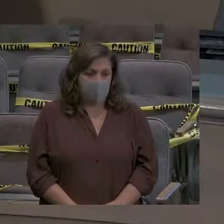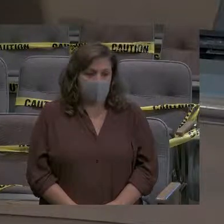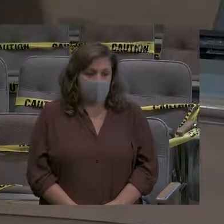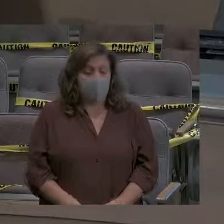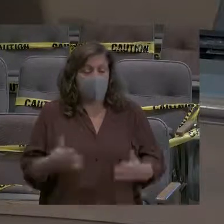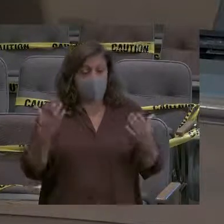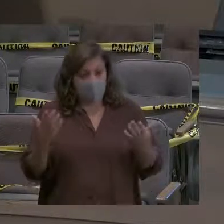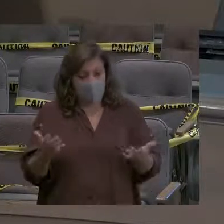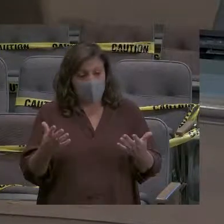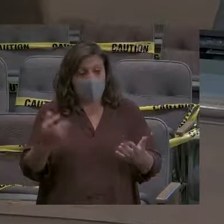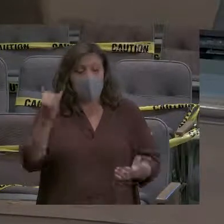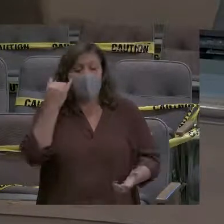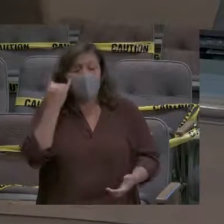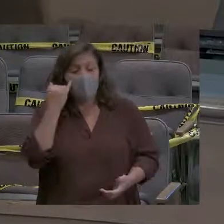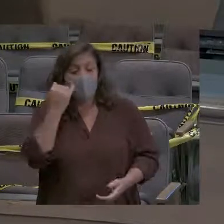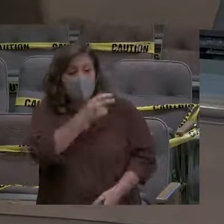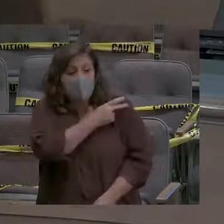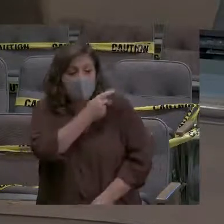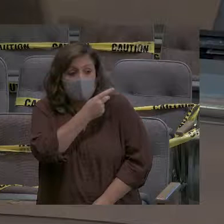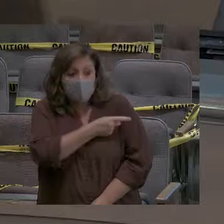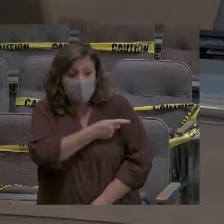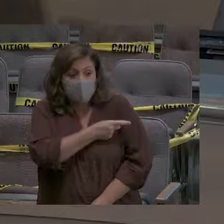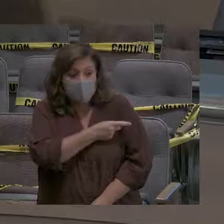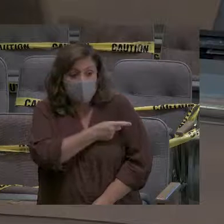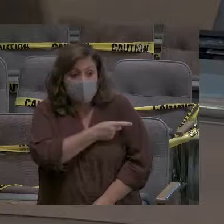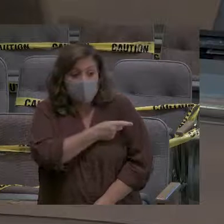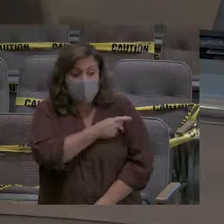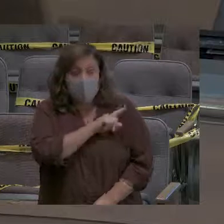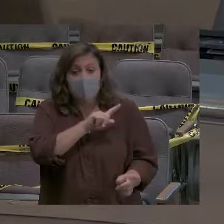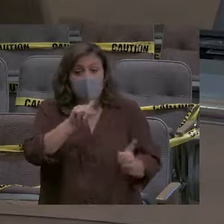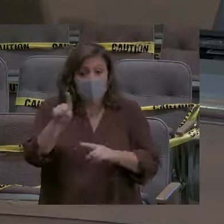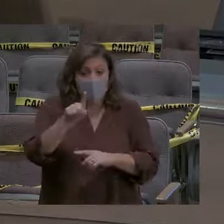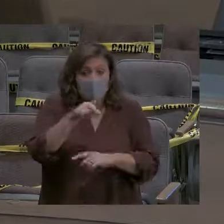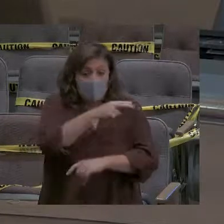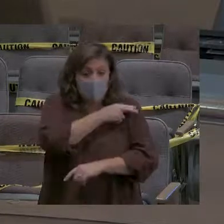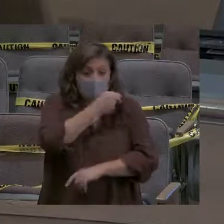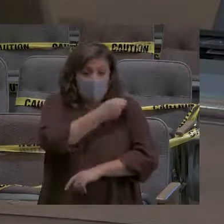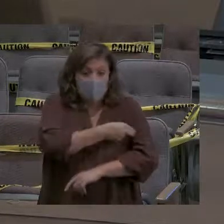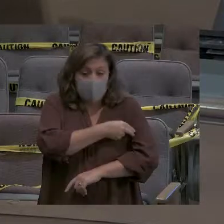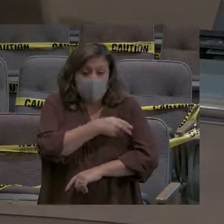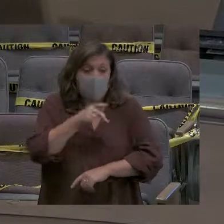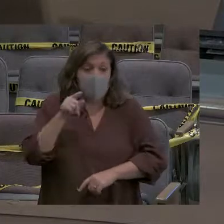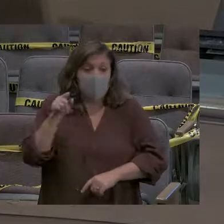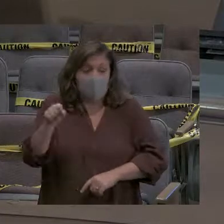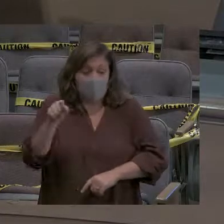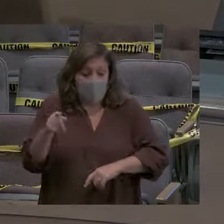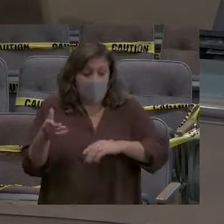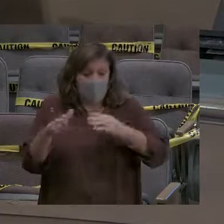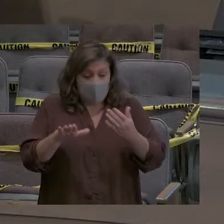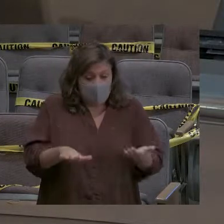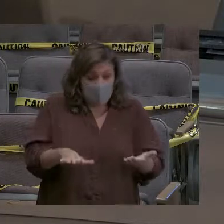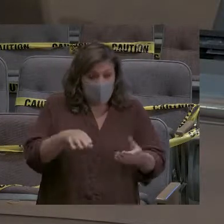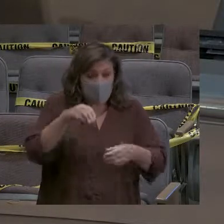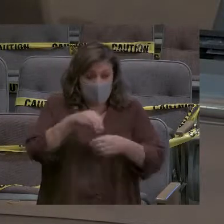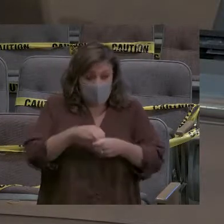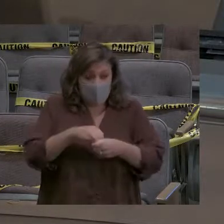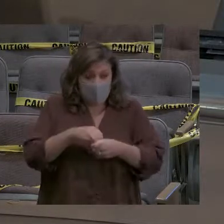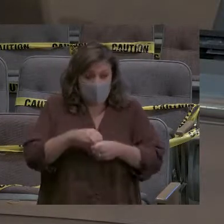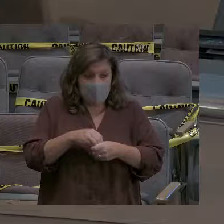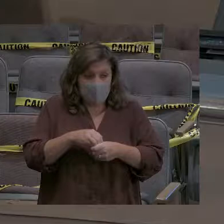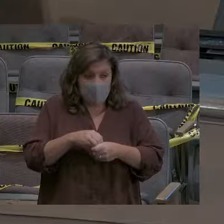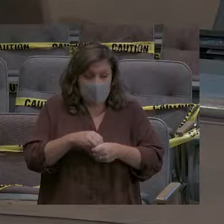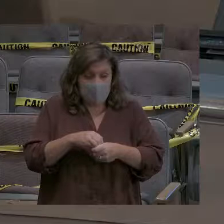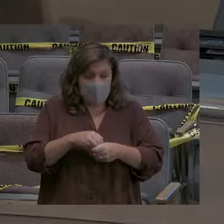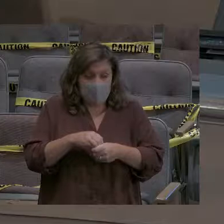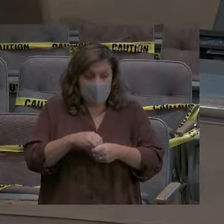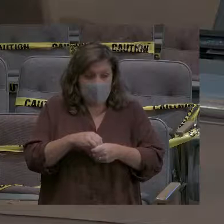if a patient is brought to Phoebe Putney and they have expired in the field and